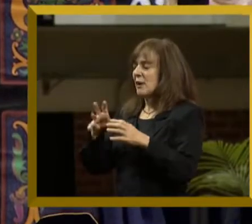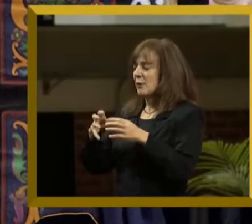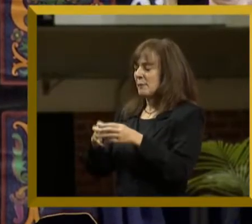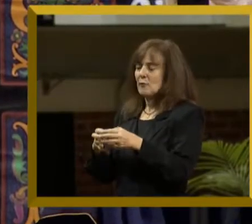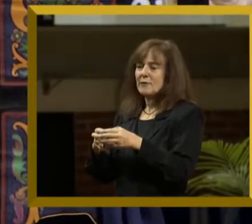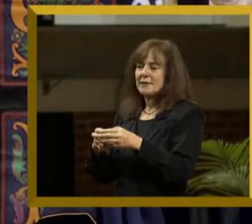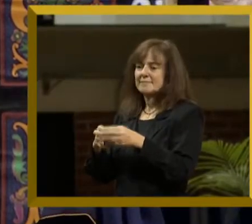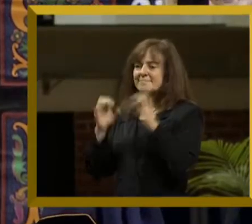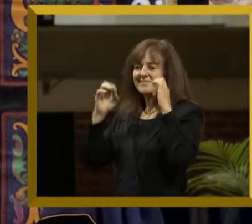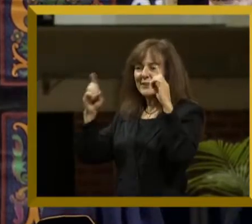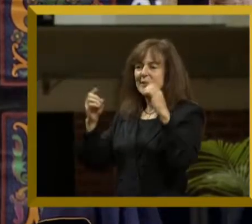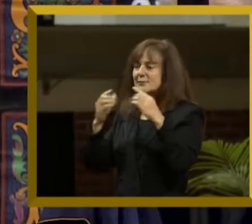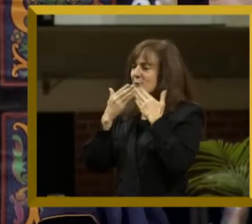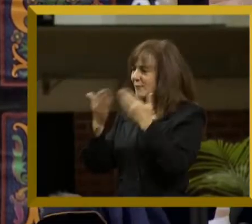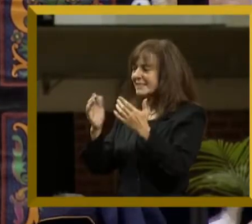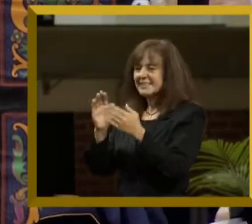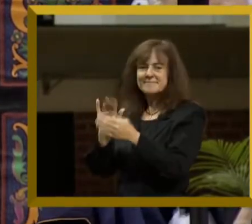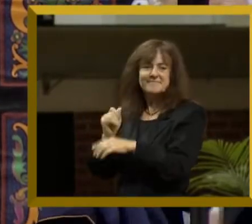done.